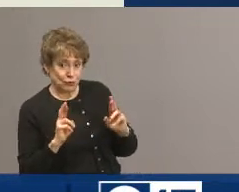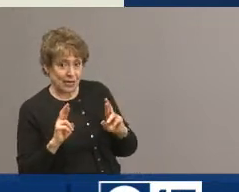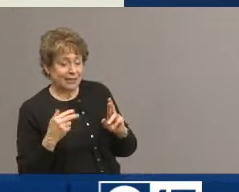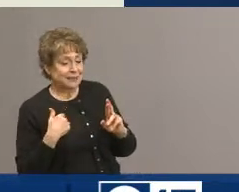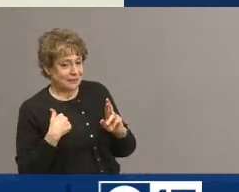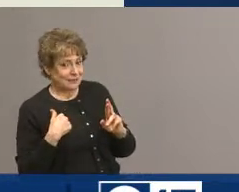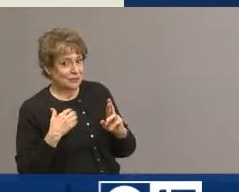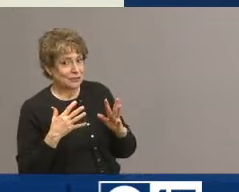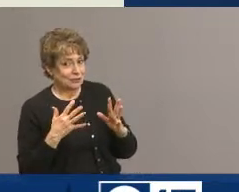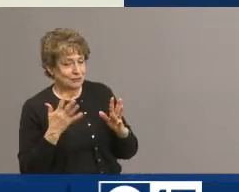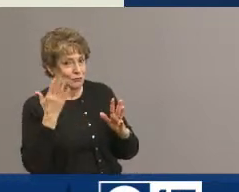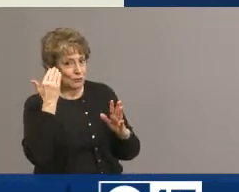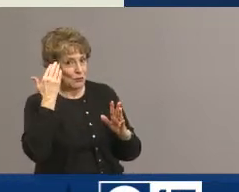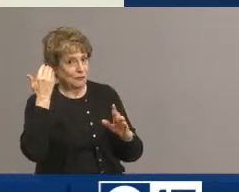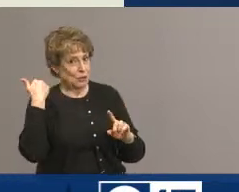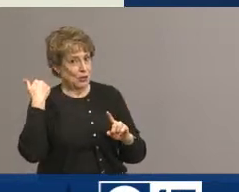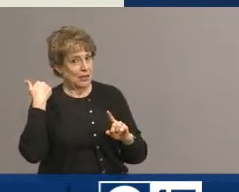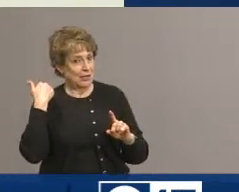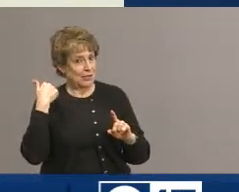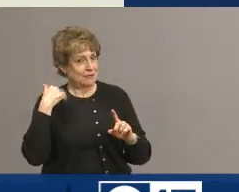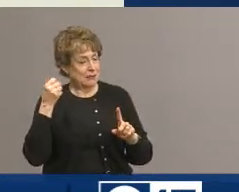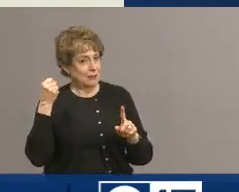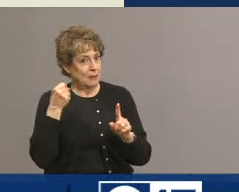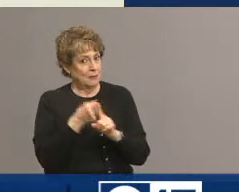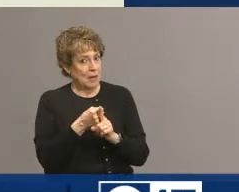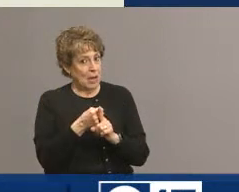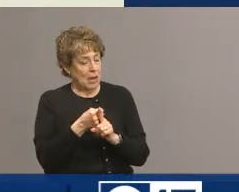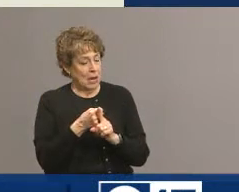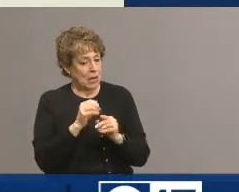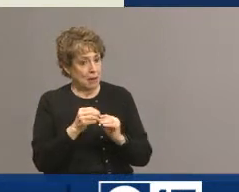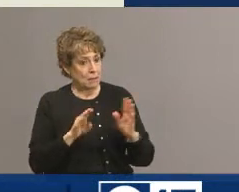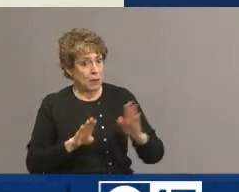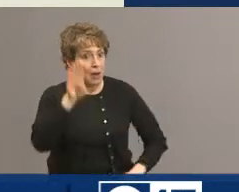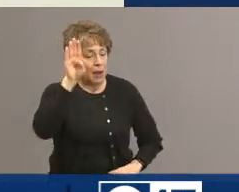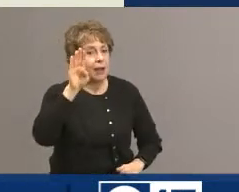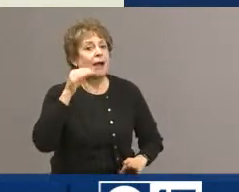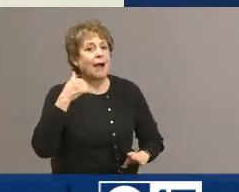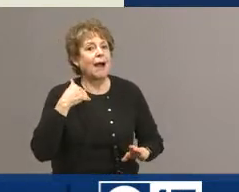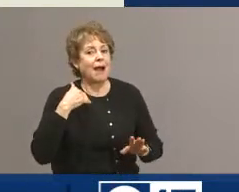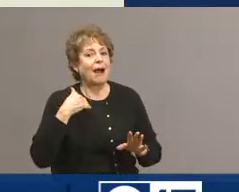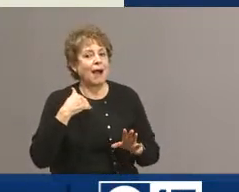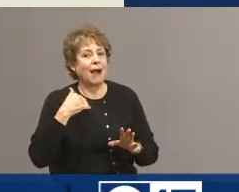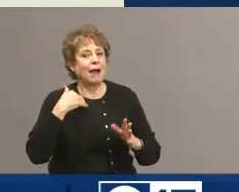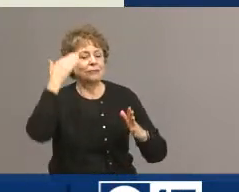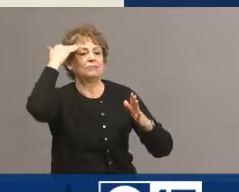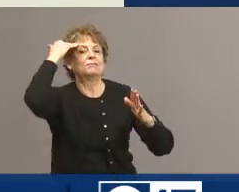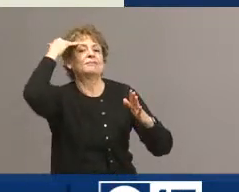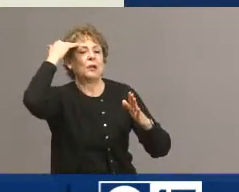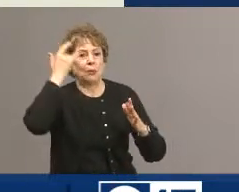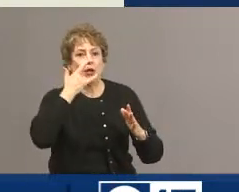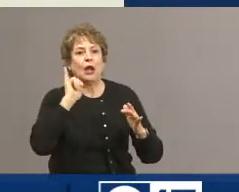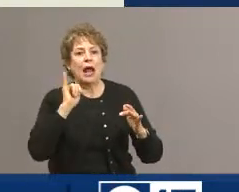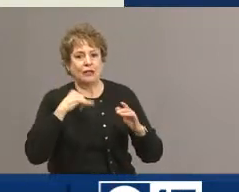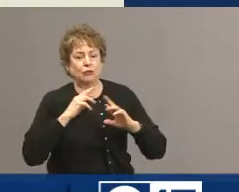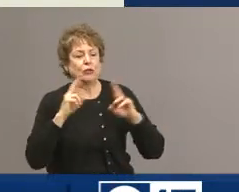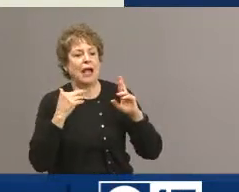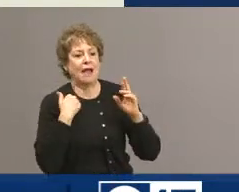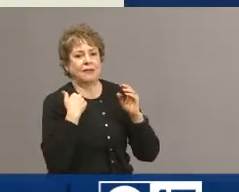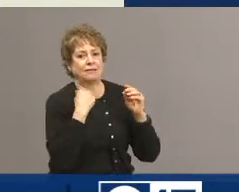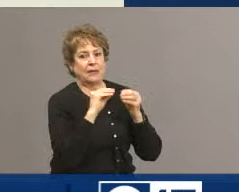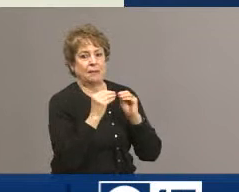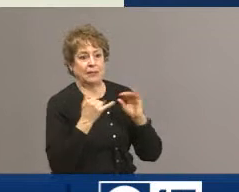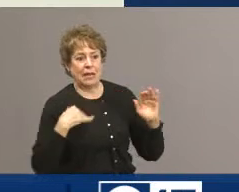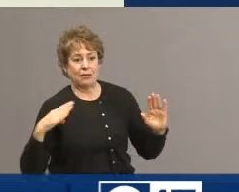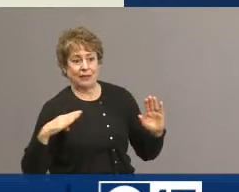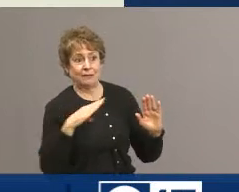pandemic, and we are prepared. We're going to go to the Zoom board next. Rachel Langgang from the Arizona Republic.